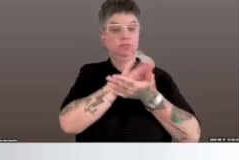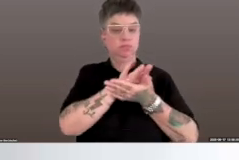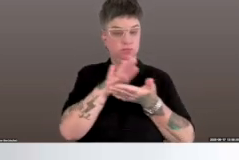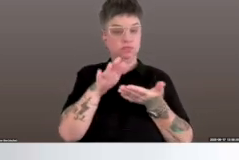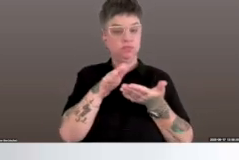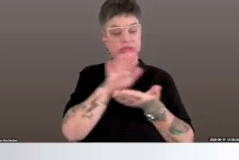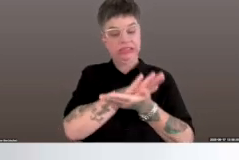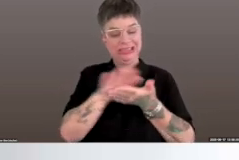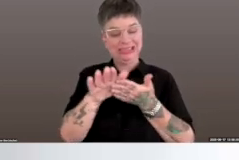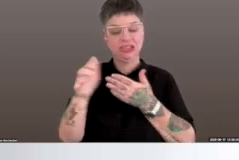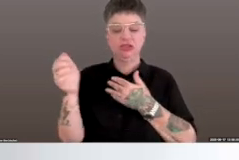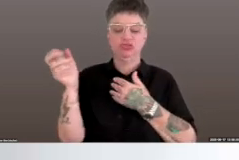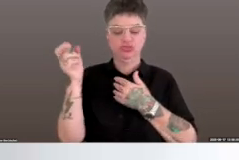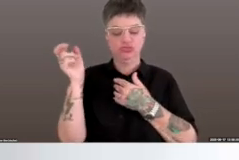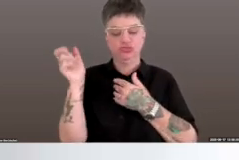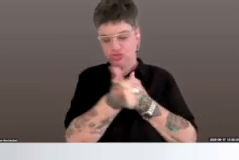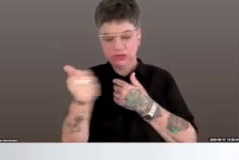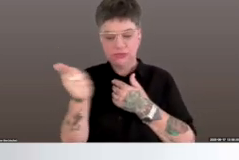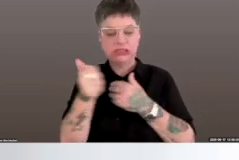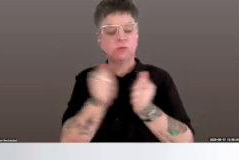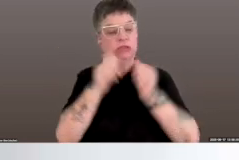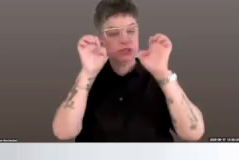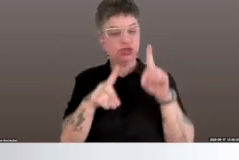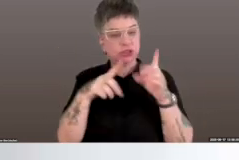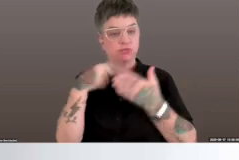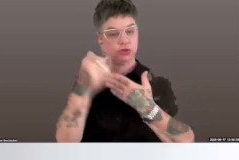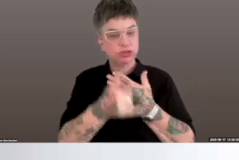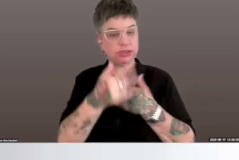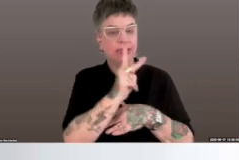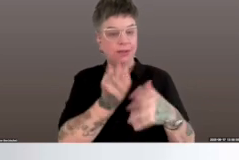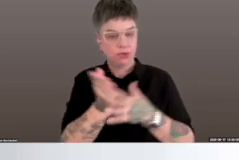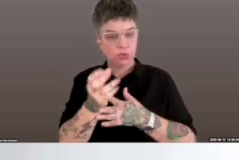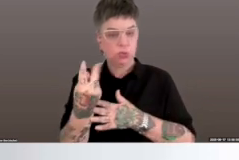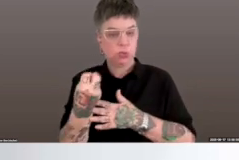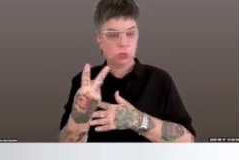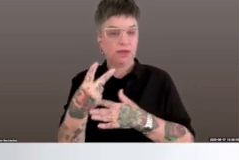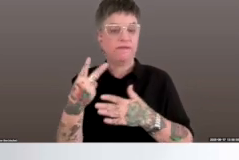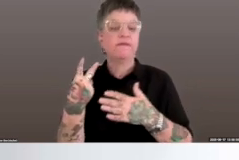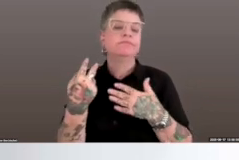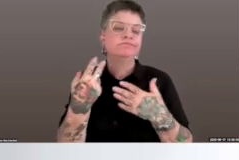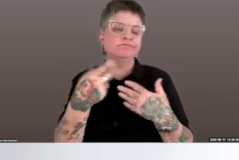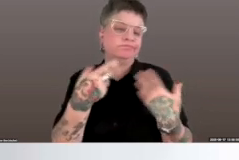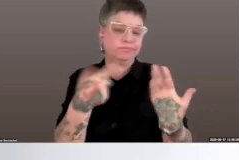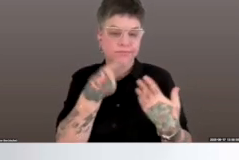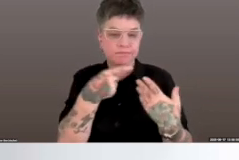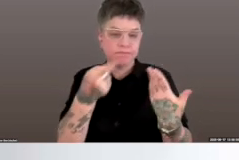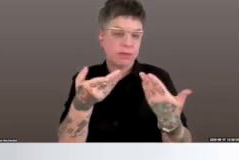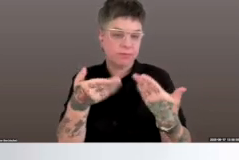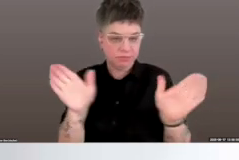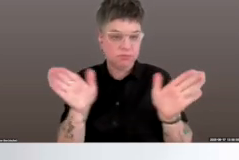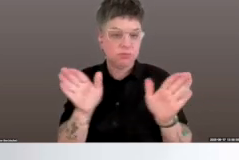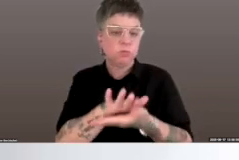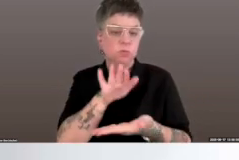transportation, air quality improvement, and education projects at K-12 public schools. The Sustainable Transportation